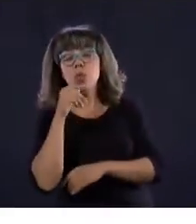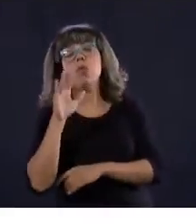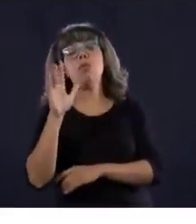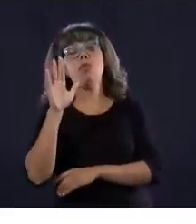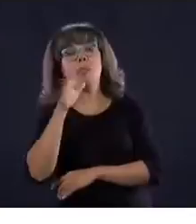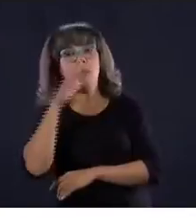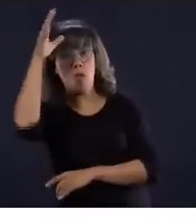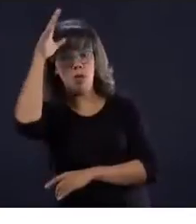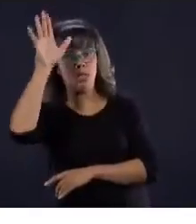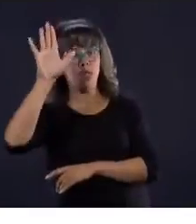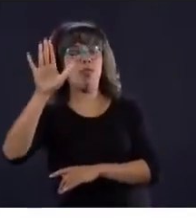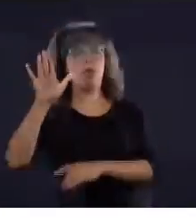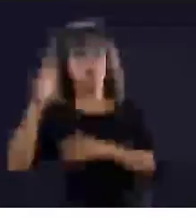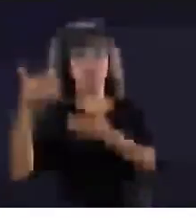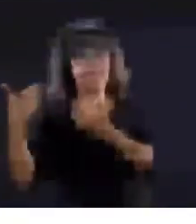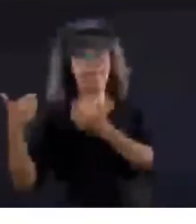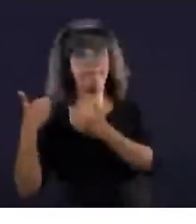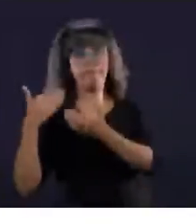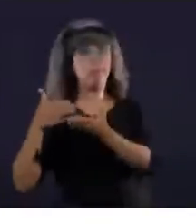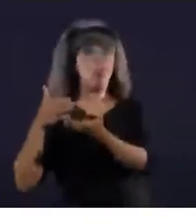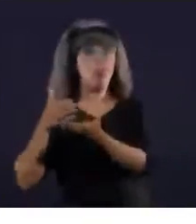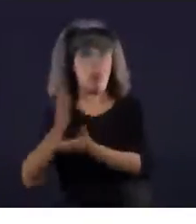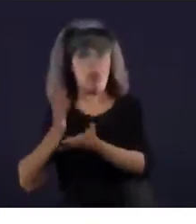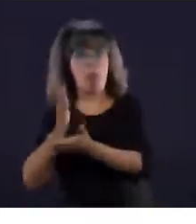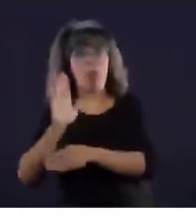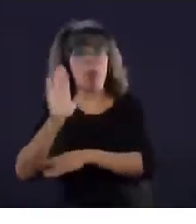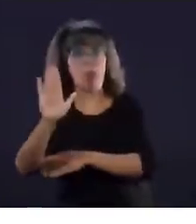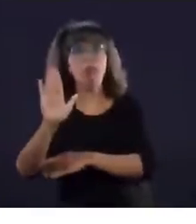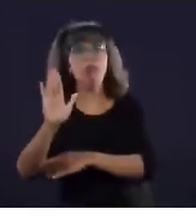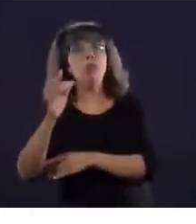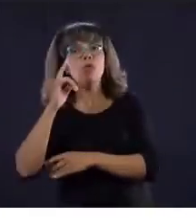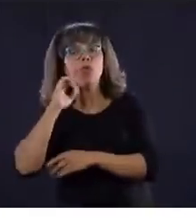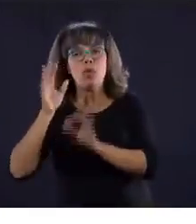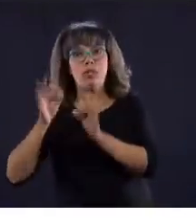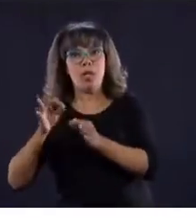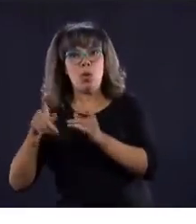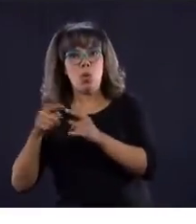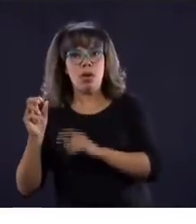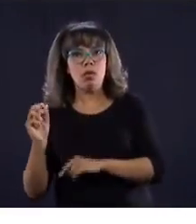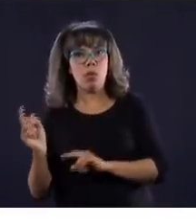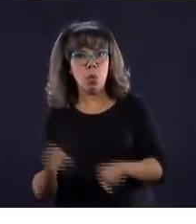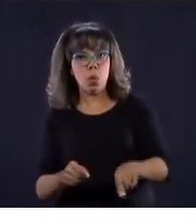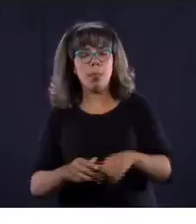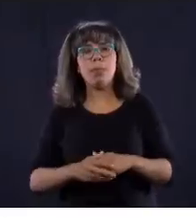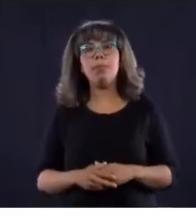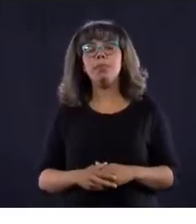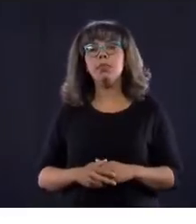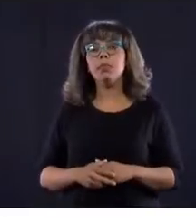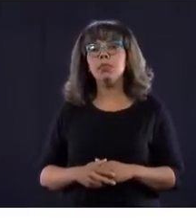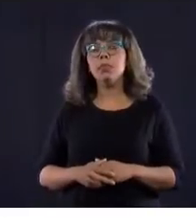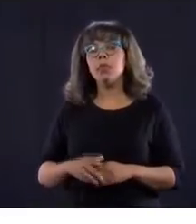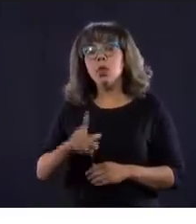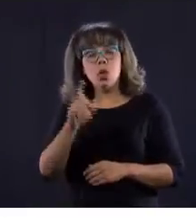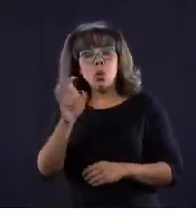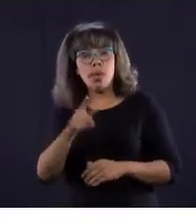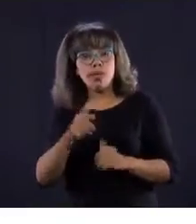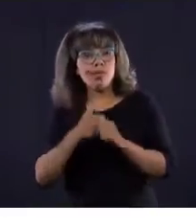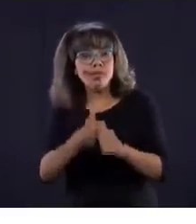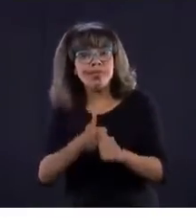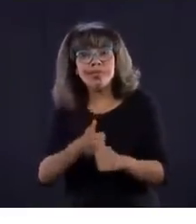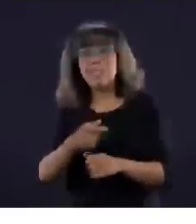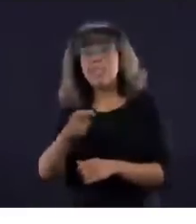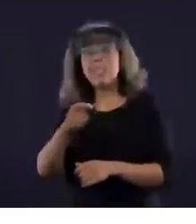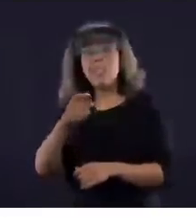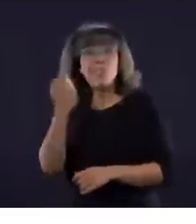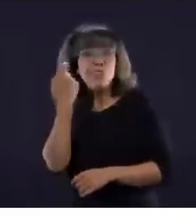accept that it's not perfect. But they cannot decide that no school will be open for the anglophones.